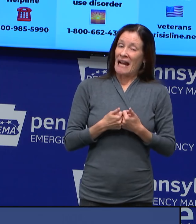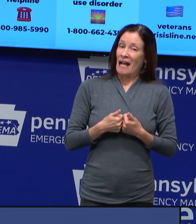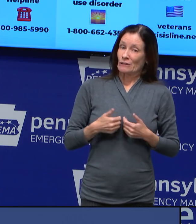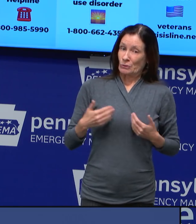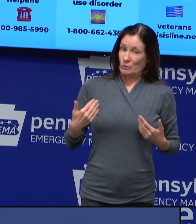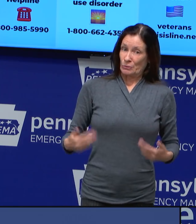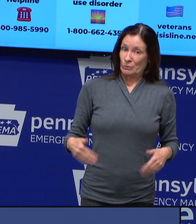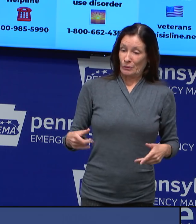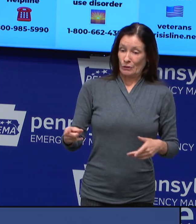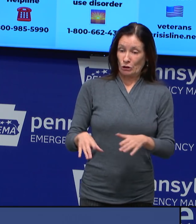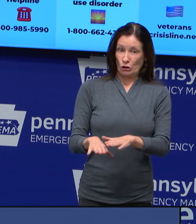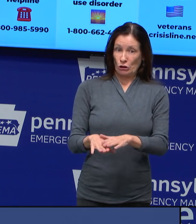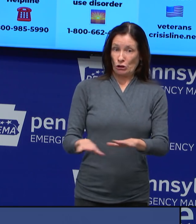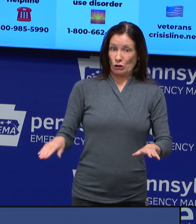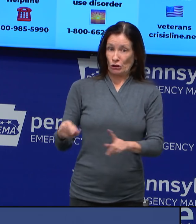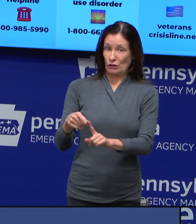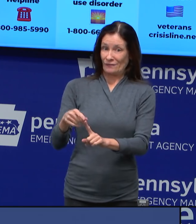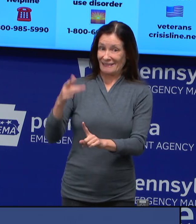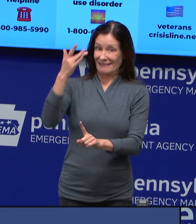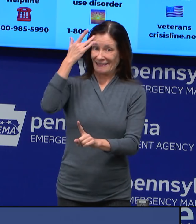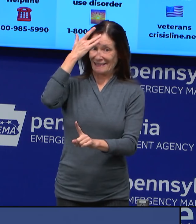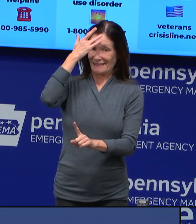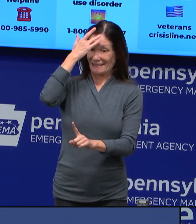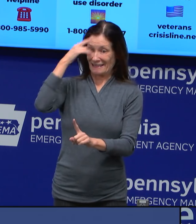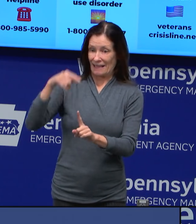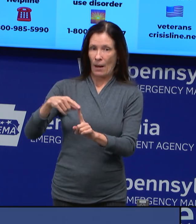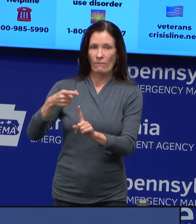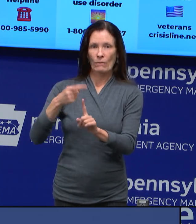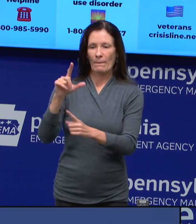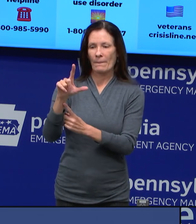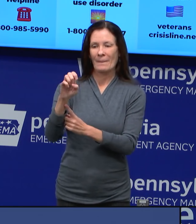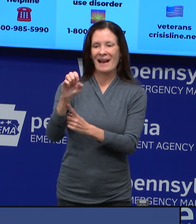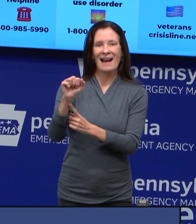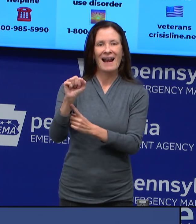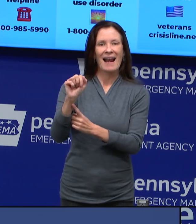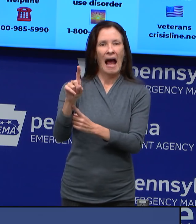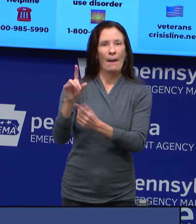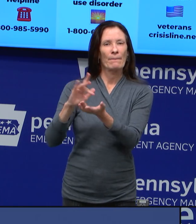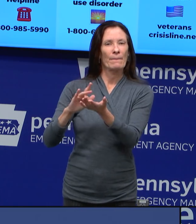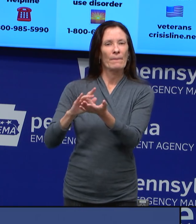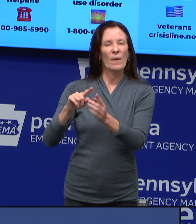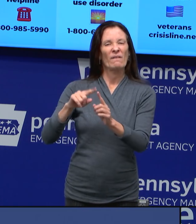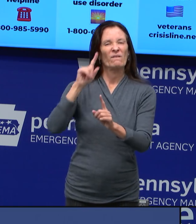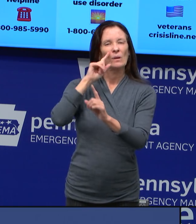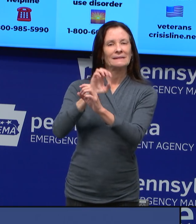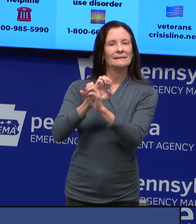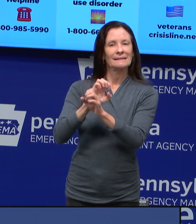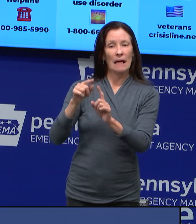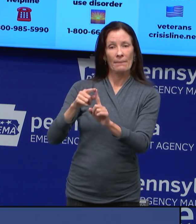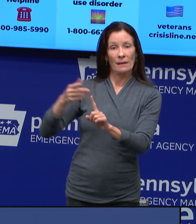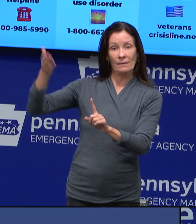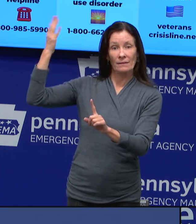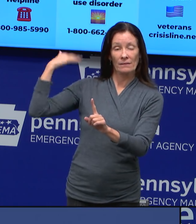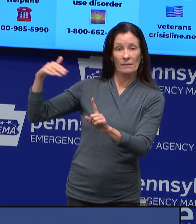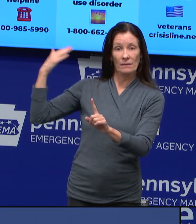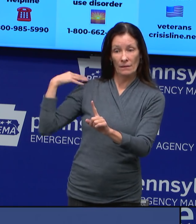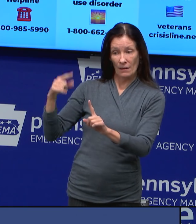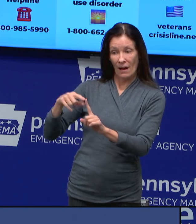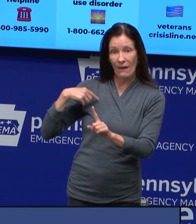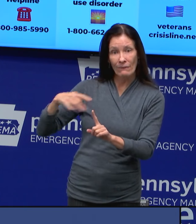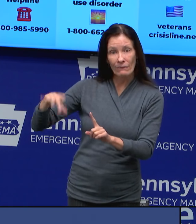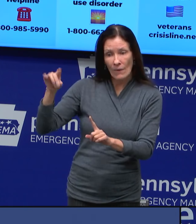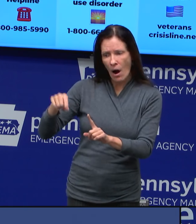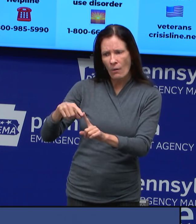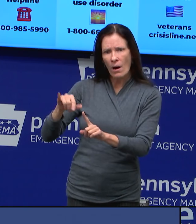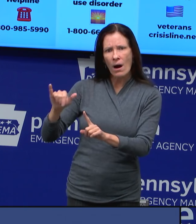some specific efforts to make sure that we get that data for lead toxicity, and we're making those specific